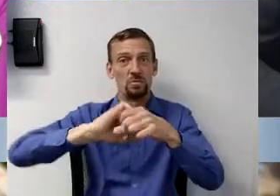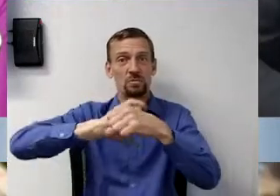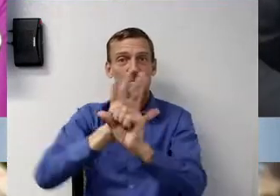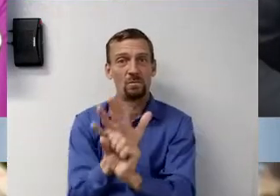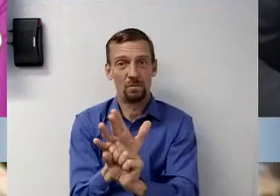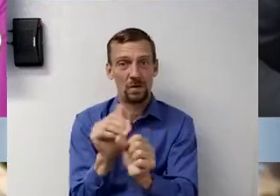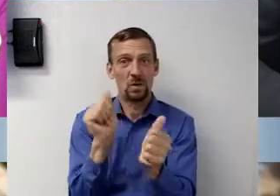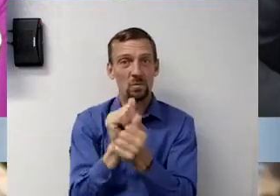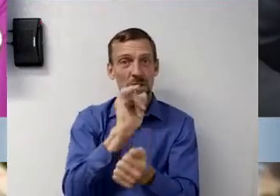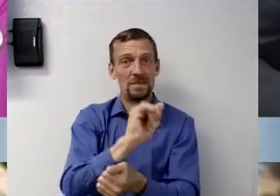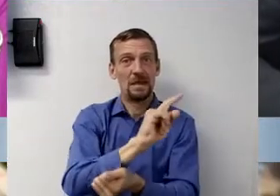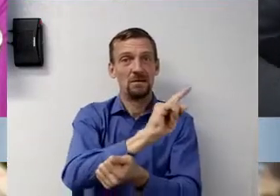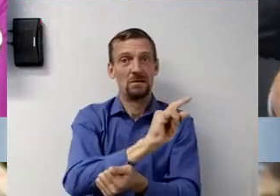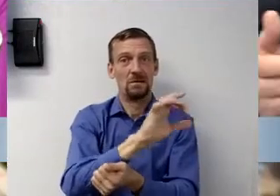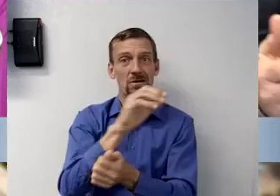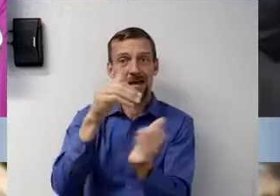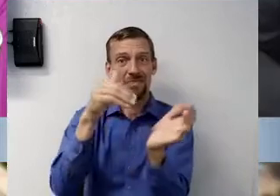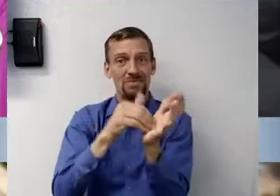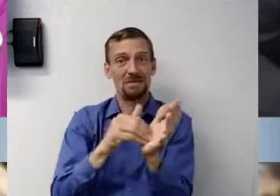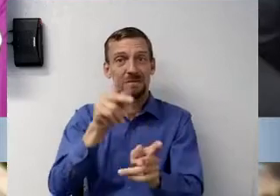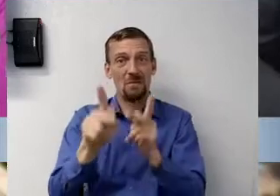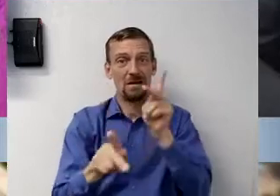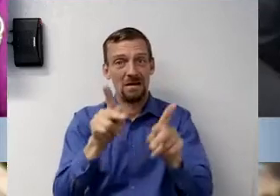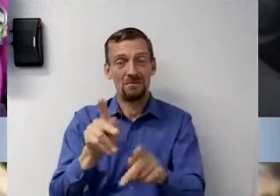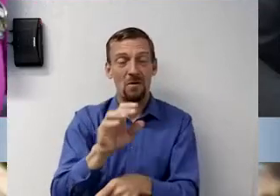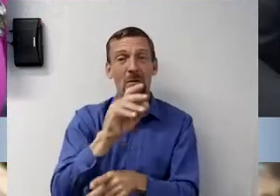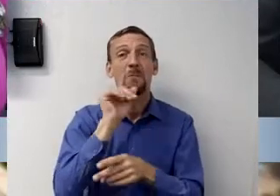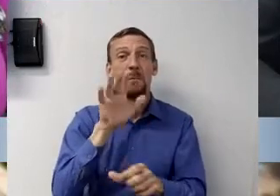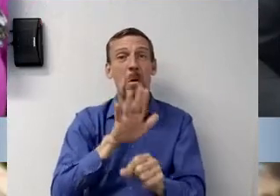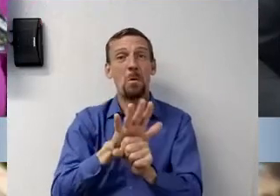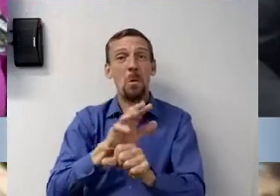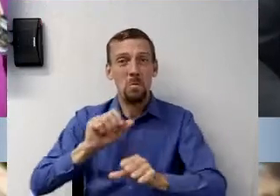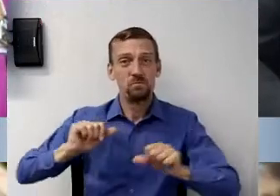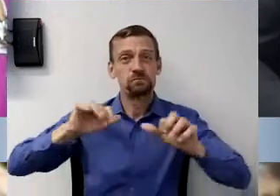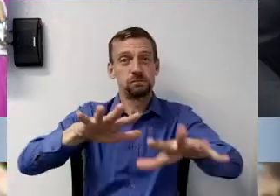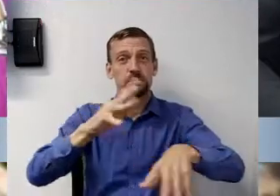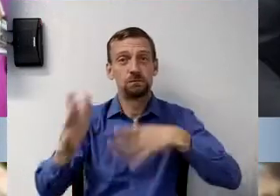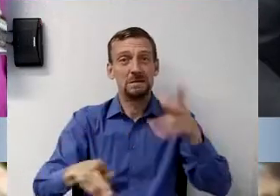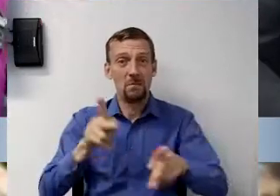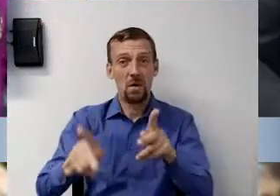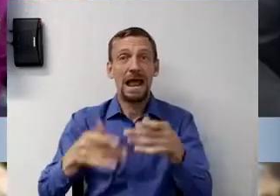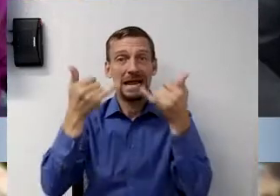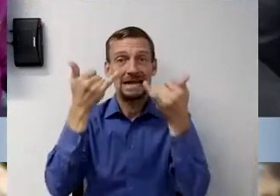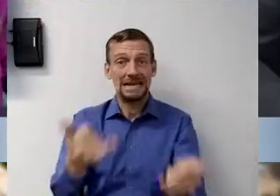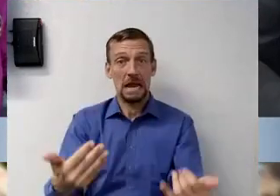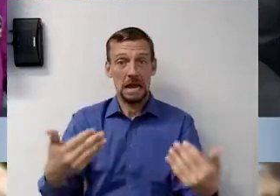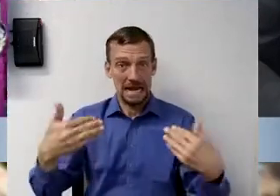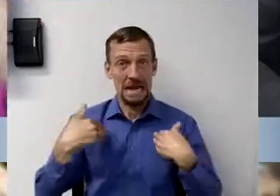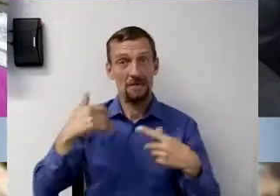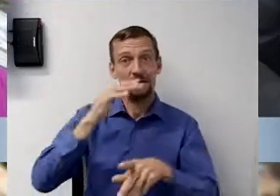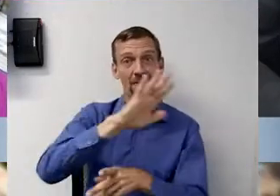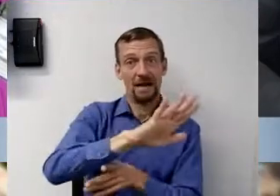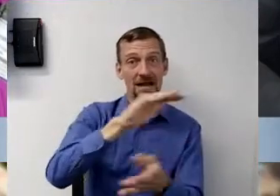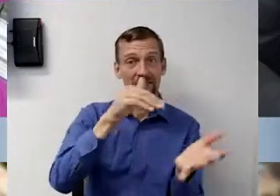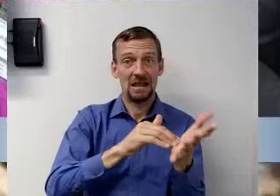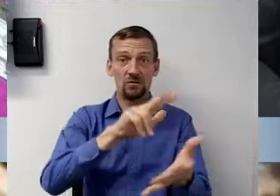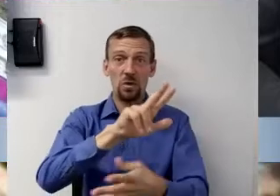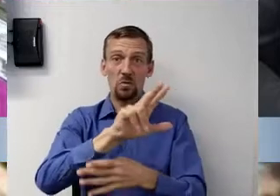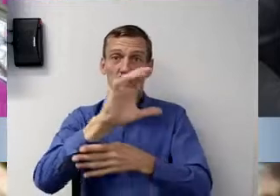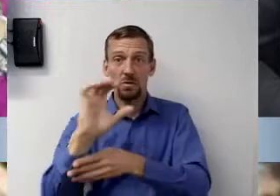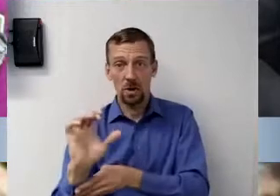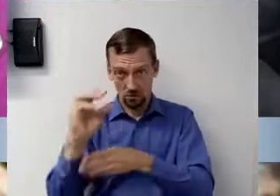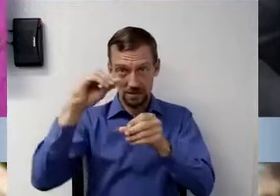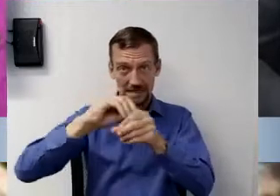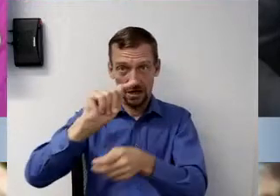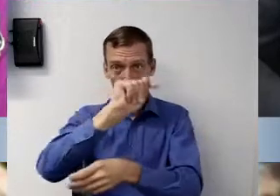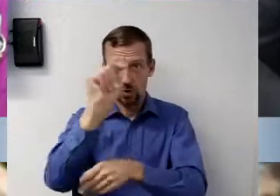100,000 population. So we now are at 5,300 positive cases in Tulare County.